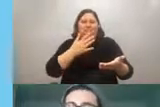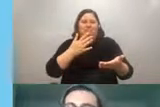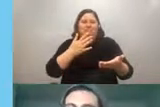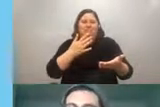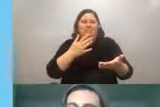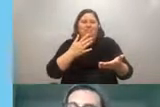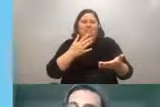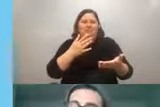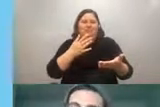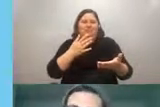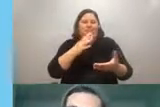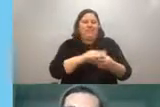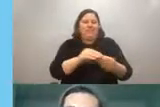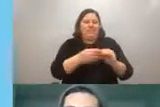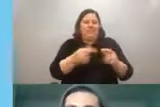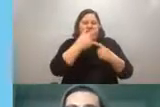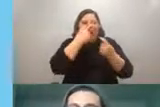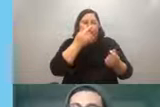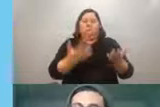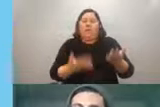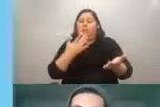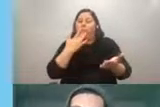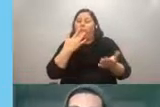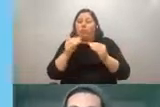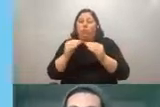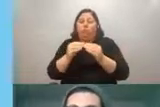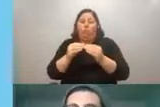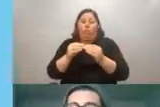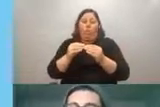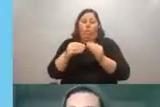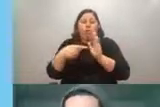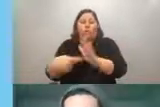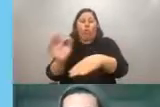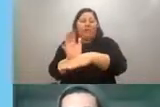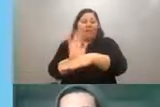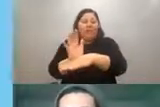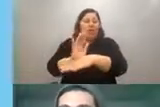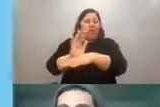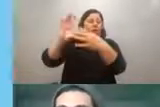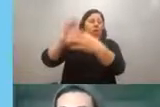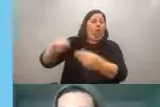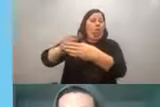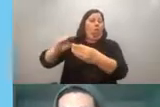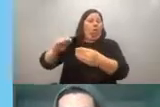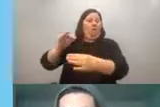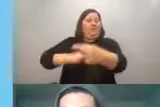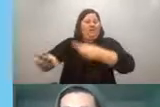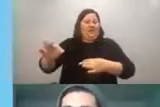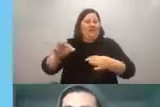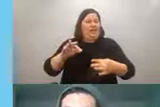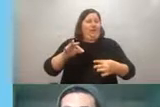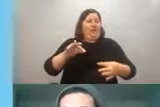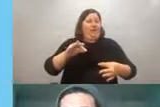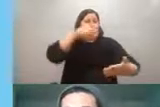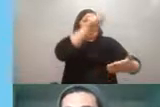comfortable with maybe talking um or sharing a video we've included an upload um section for